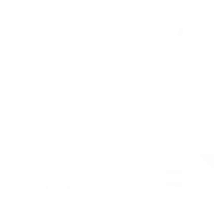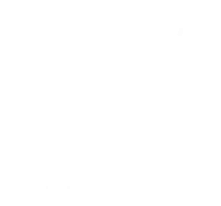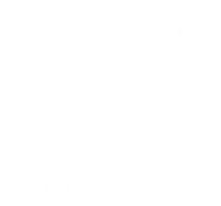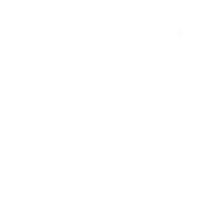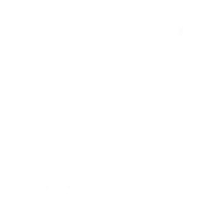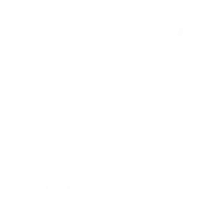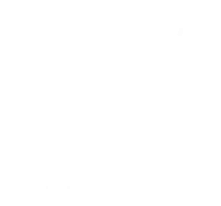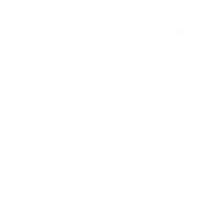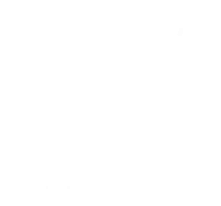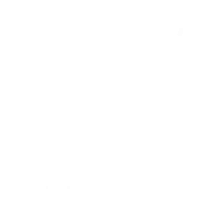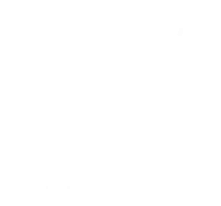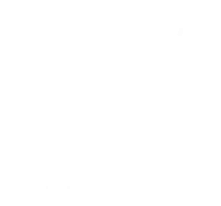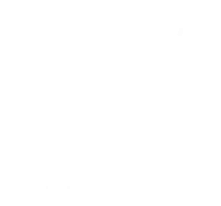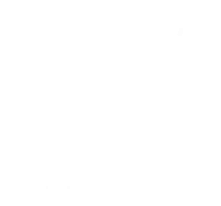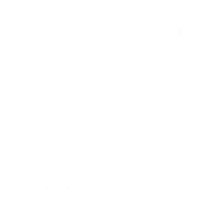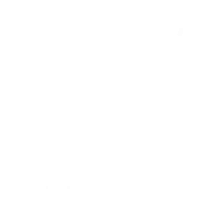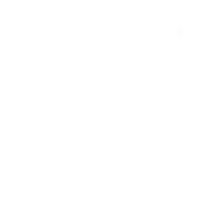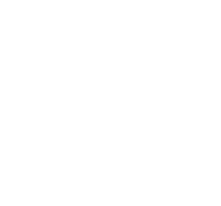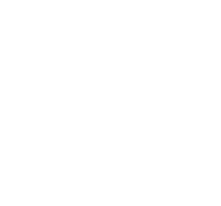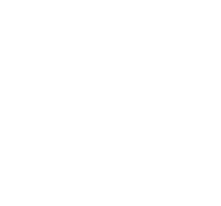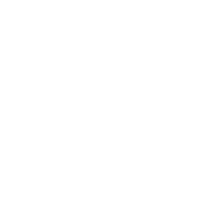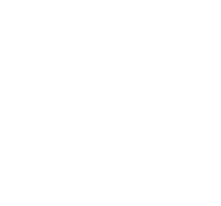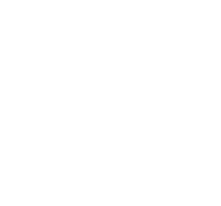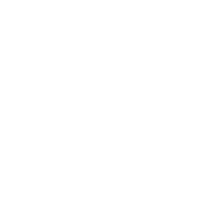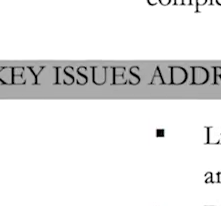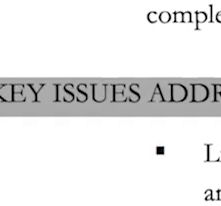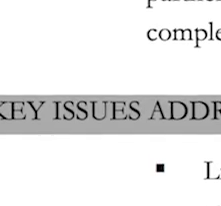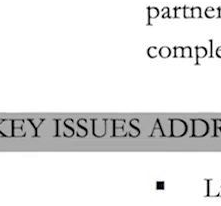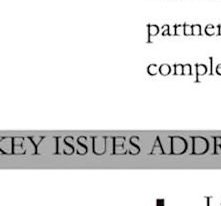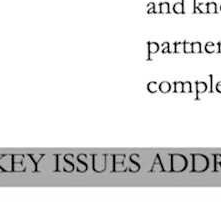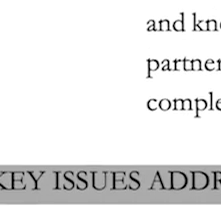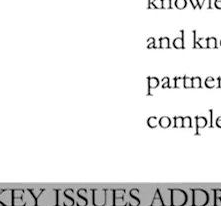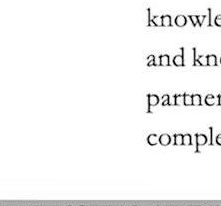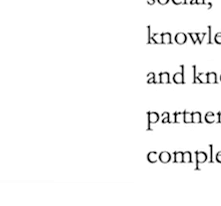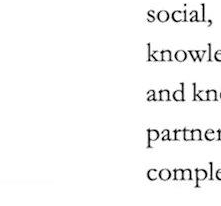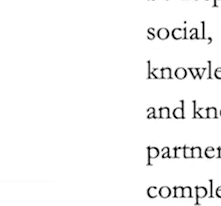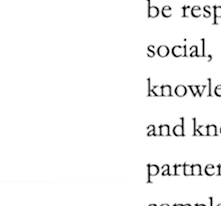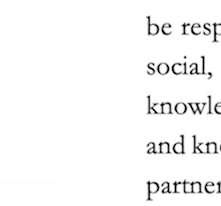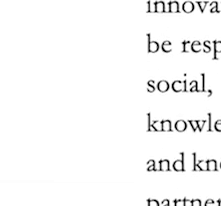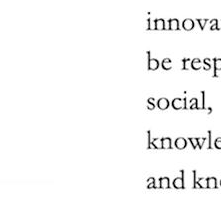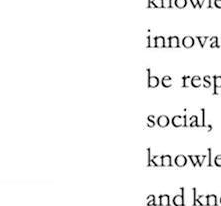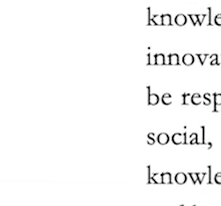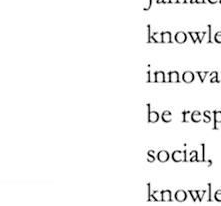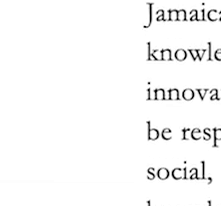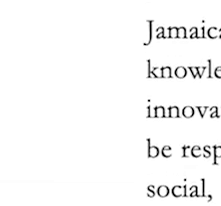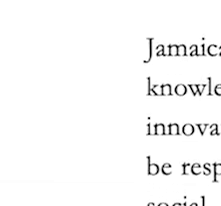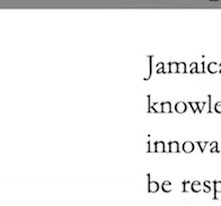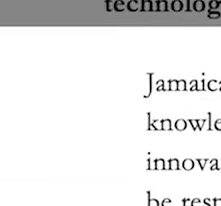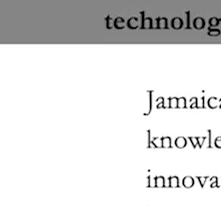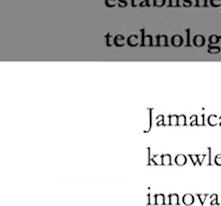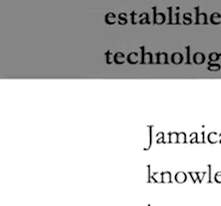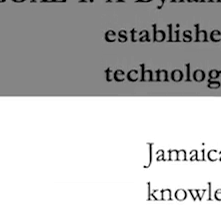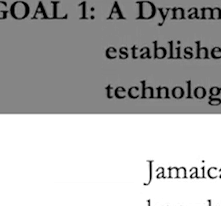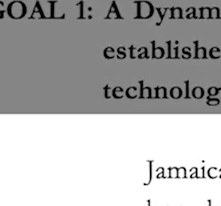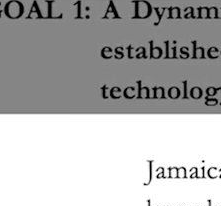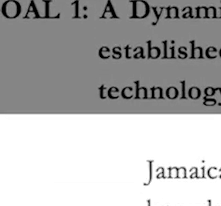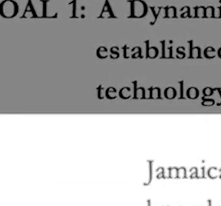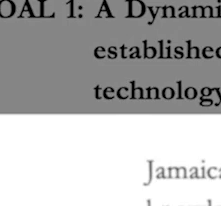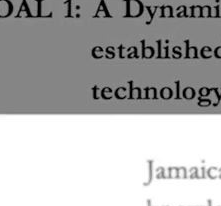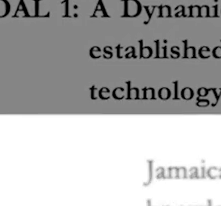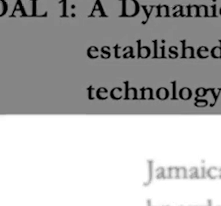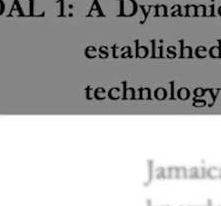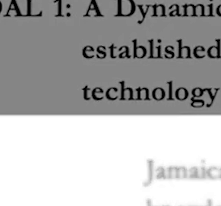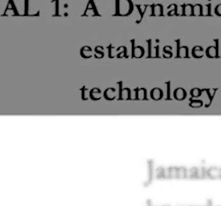The Ministry of Science, Energy and Technology has begun the implementation of activities to build out an ecosystem-associated